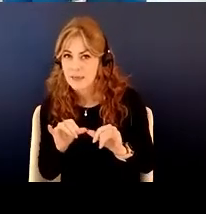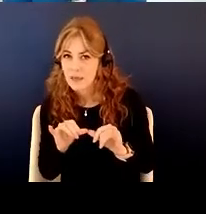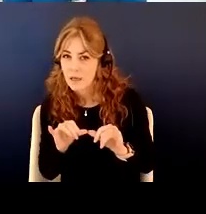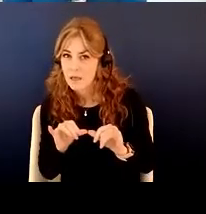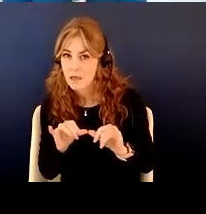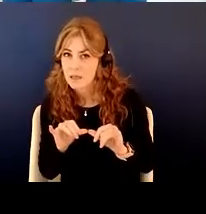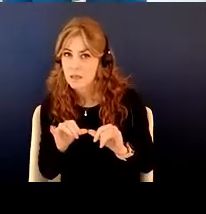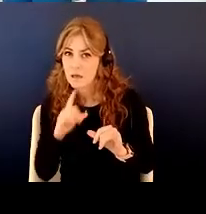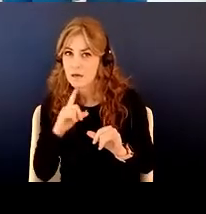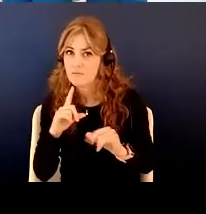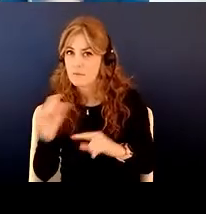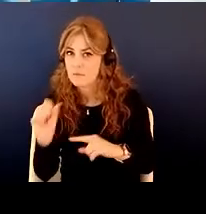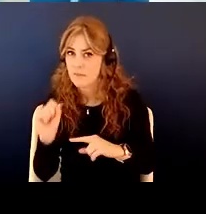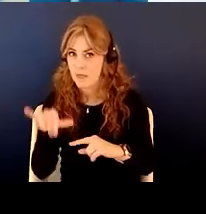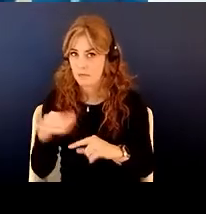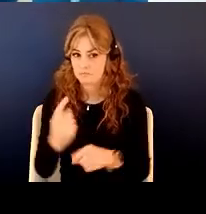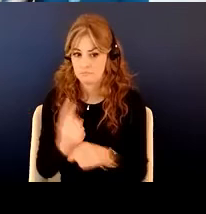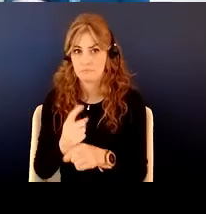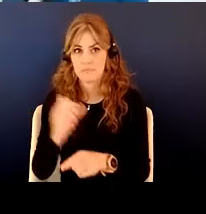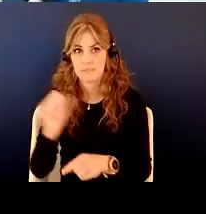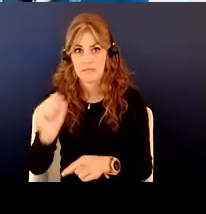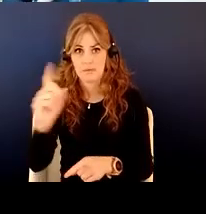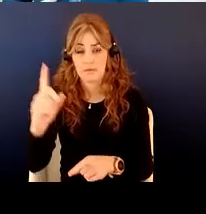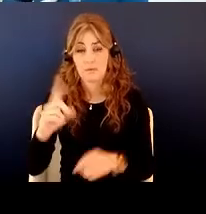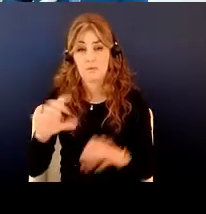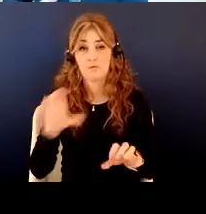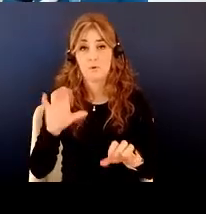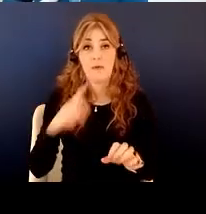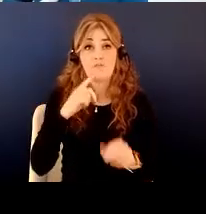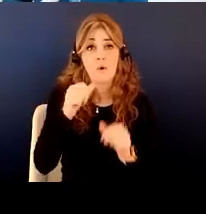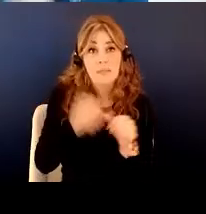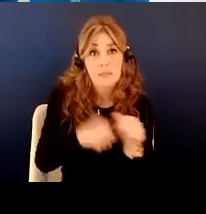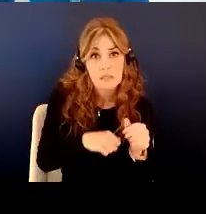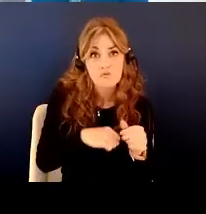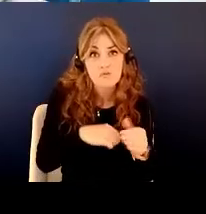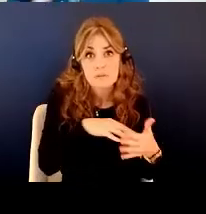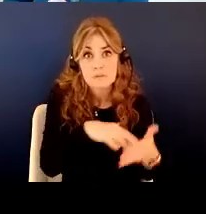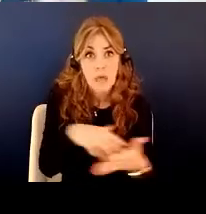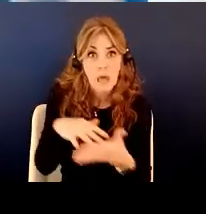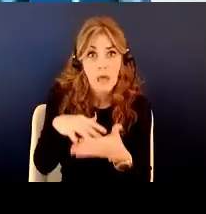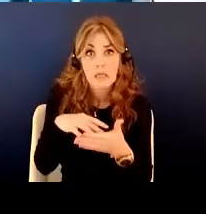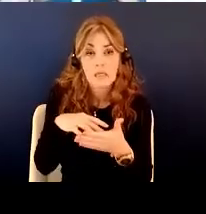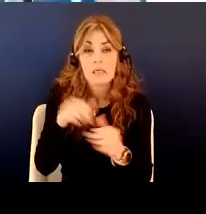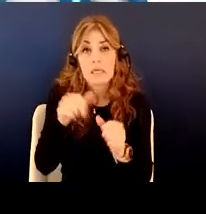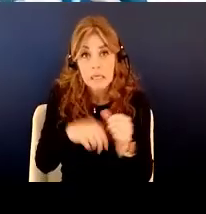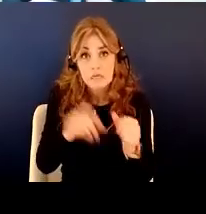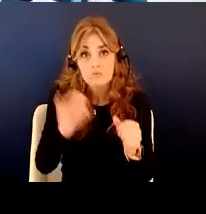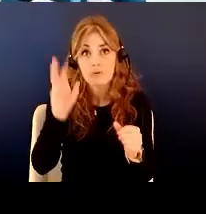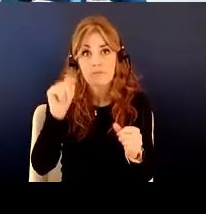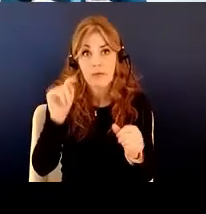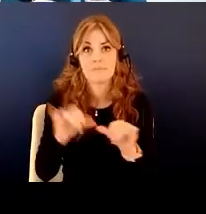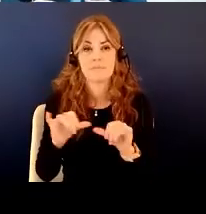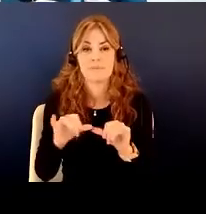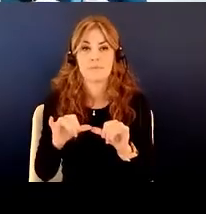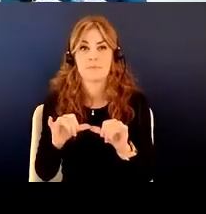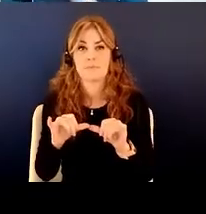standard deviation. And when you do that for every single study, every single effect size, now you